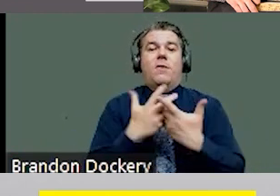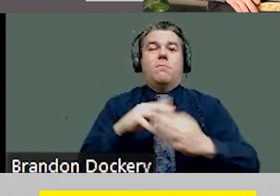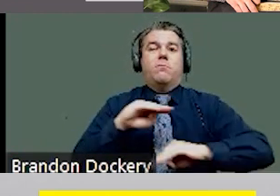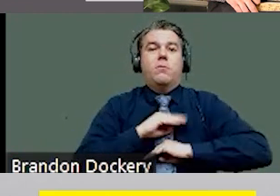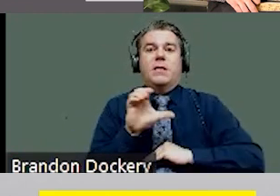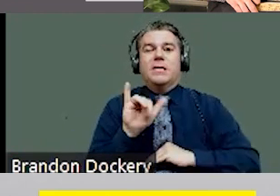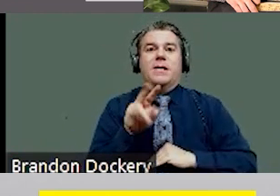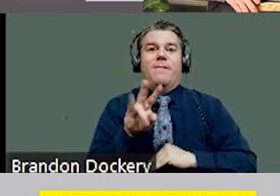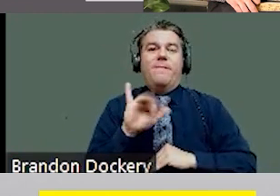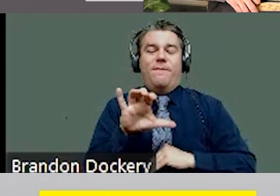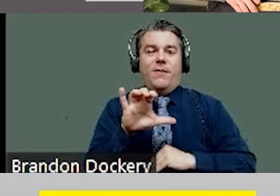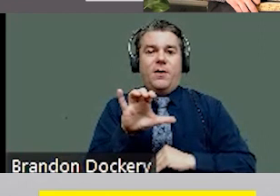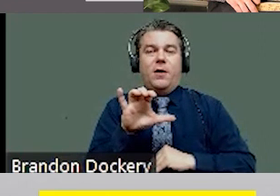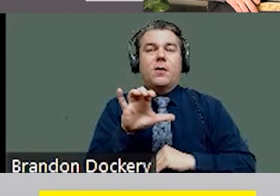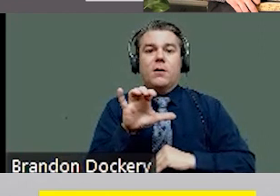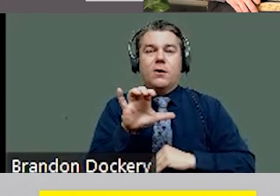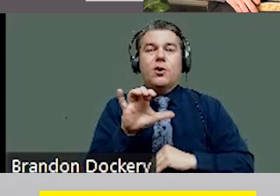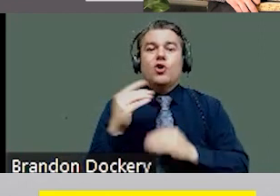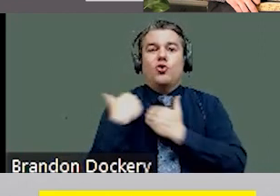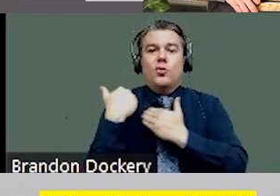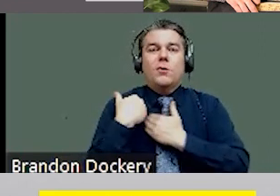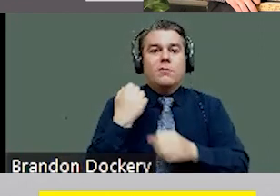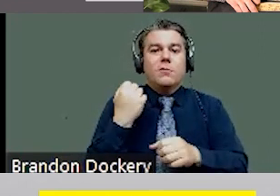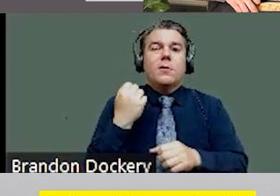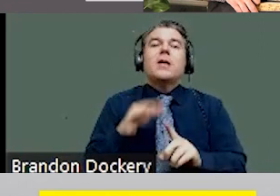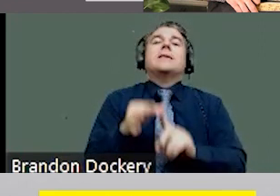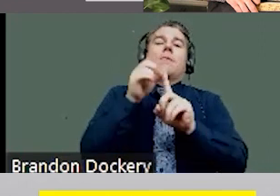the civic duty exception to forced labor.